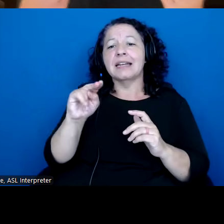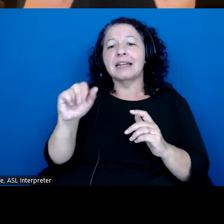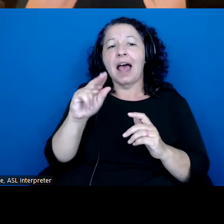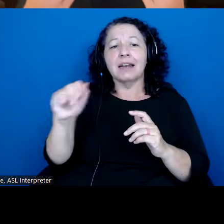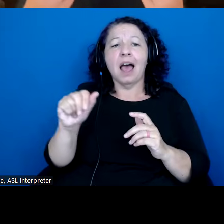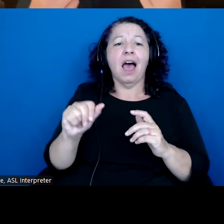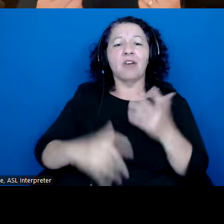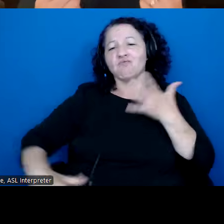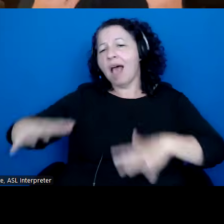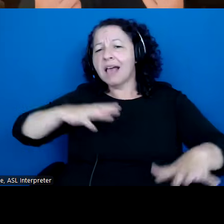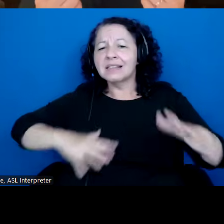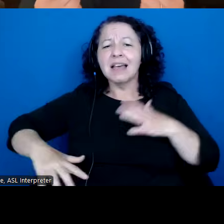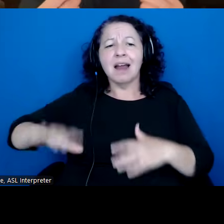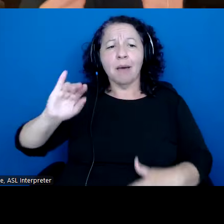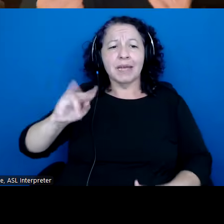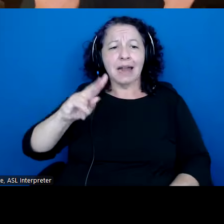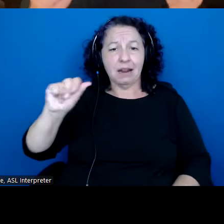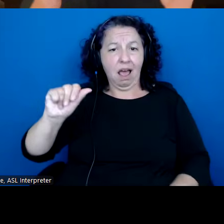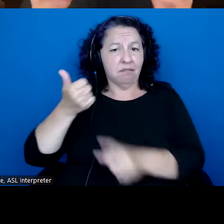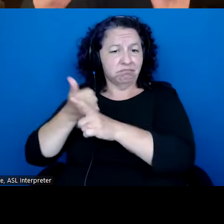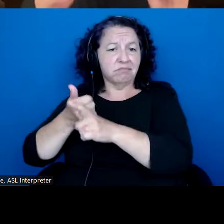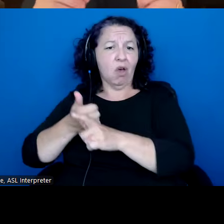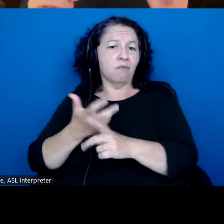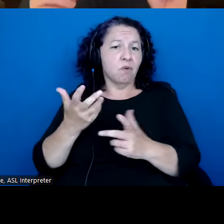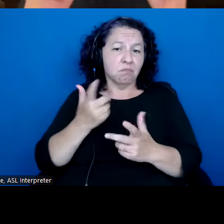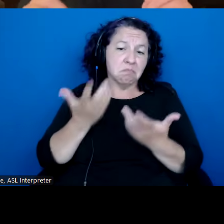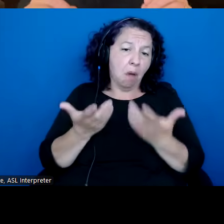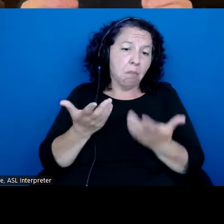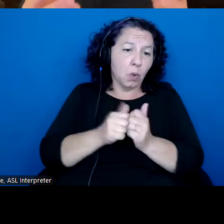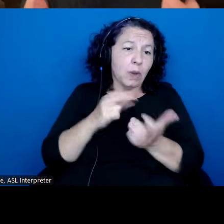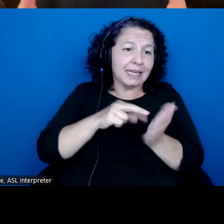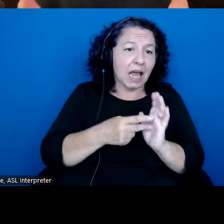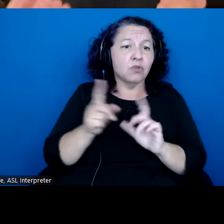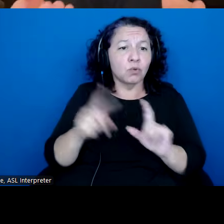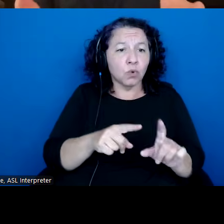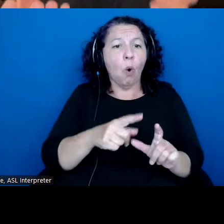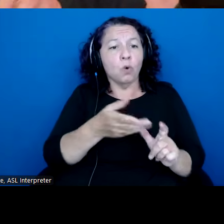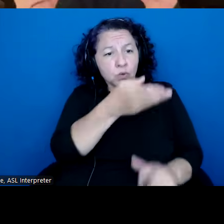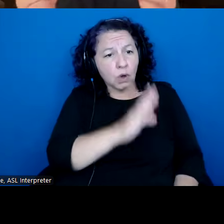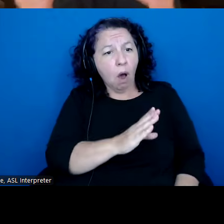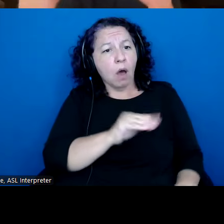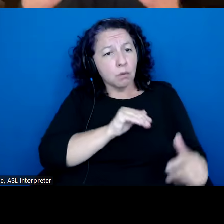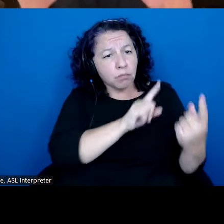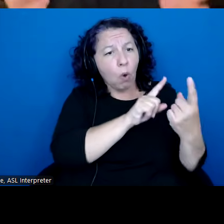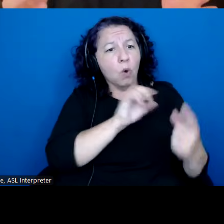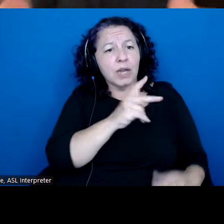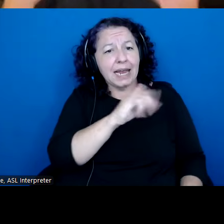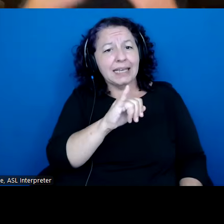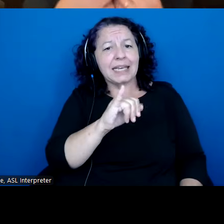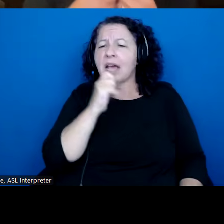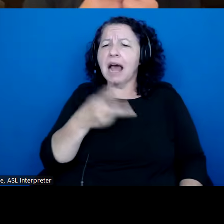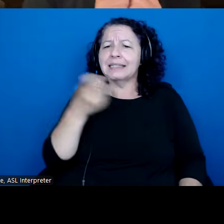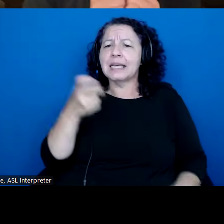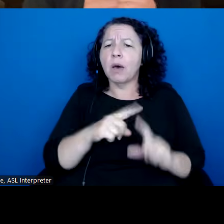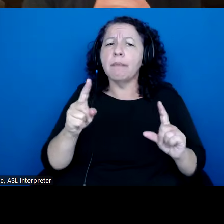up, all fancy, to go possibly intentionally to the god Enki and essentially not steal, but take